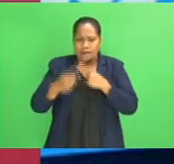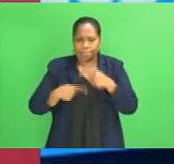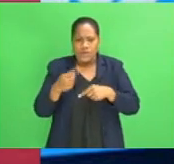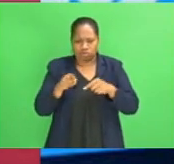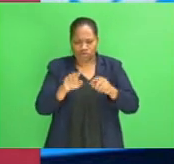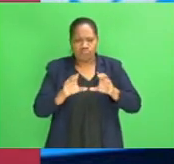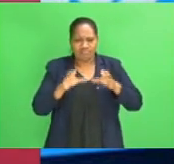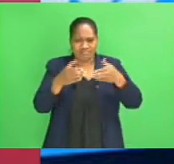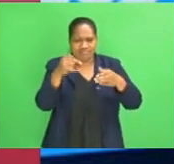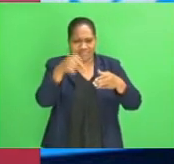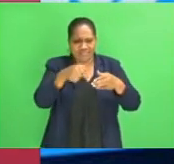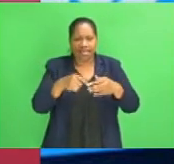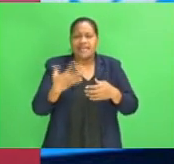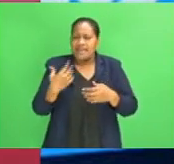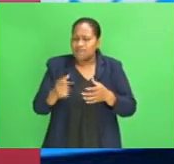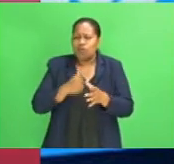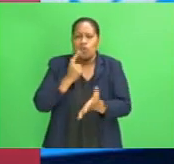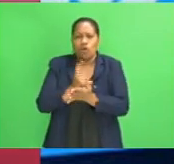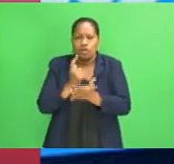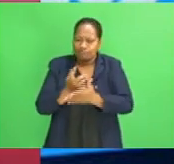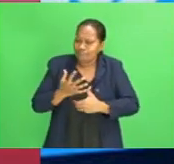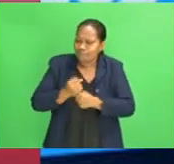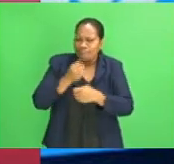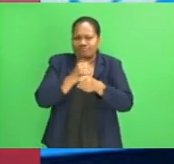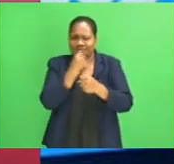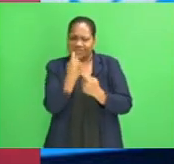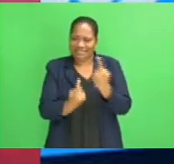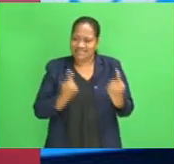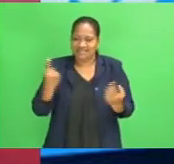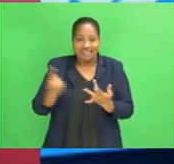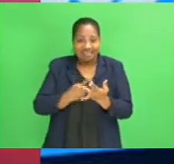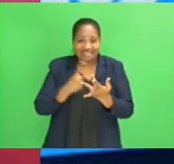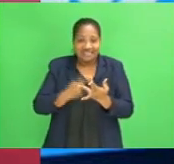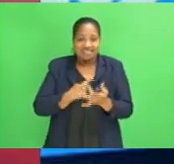have a lot of catching up with each other to do. It's been a